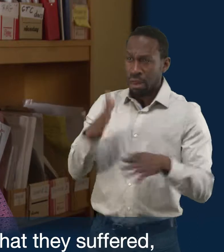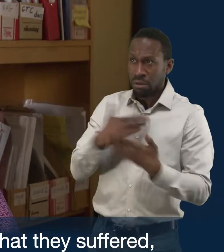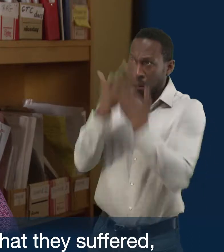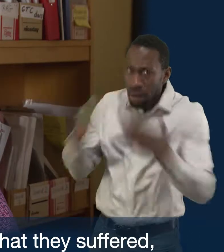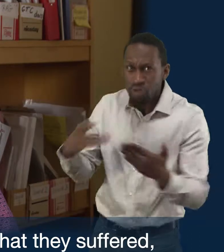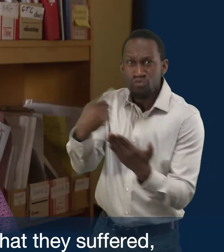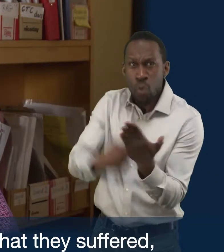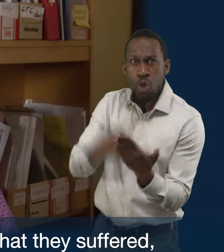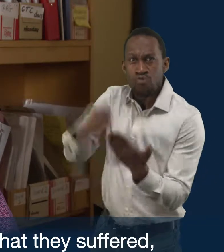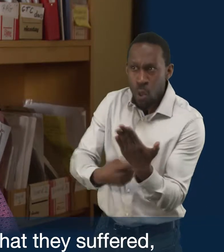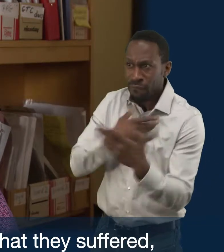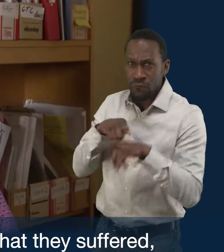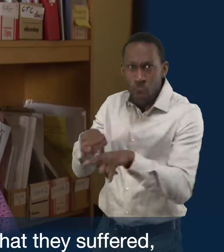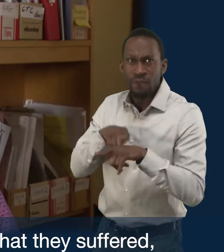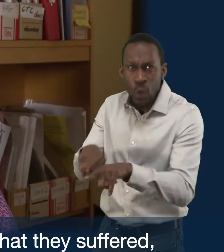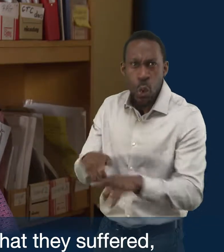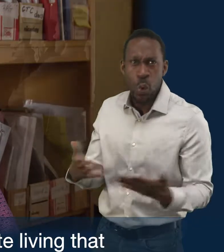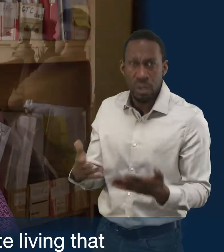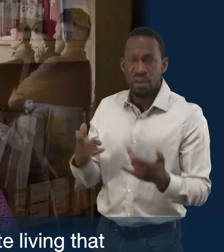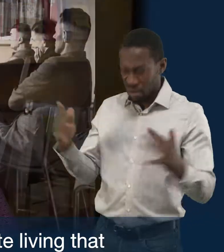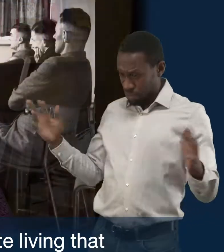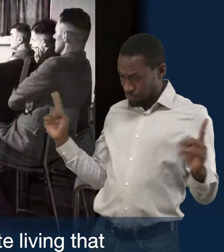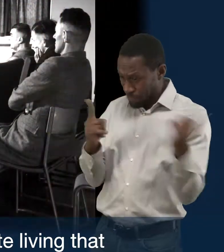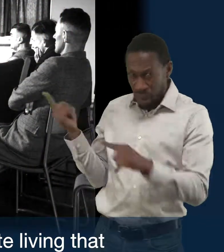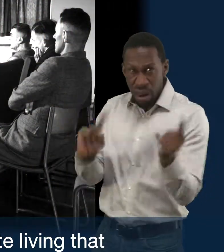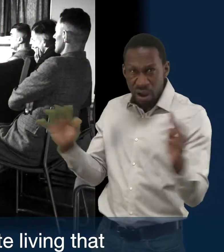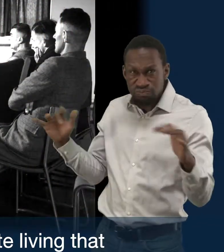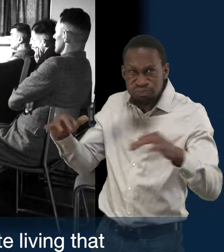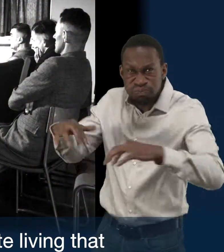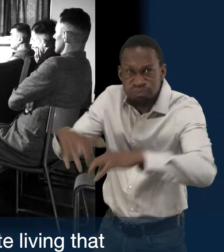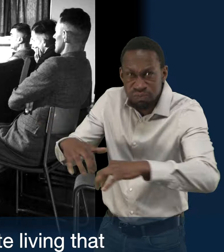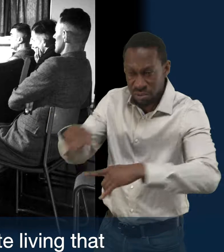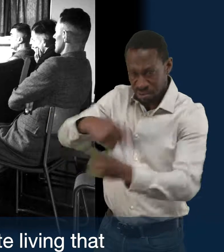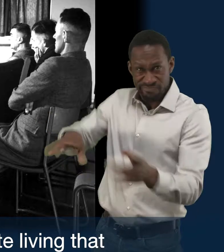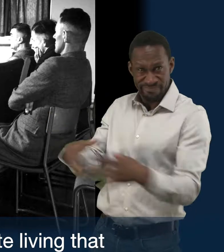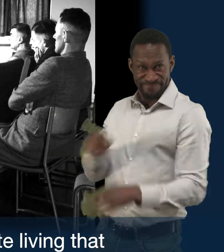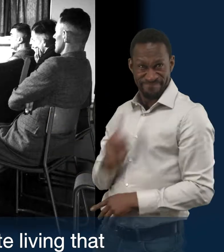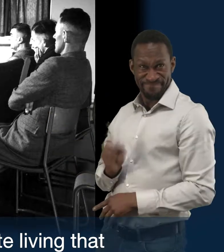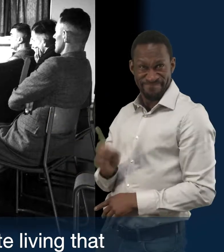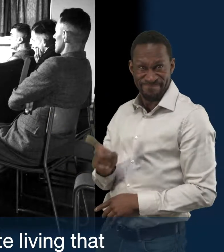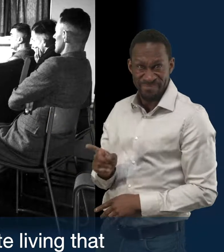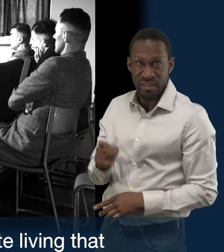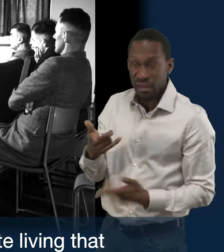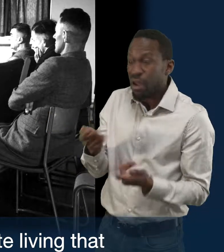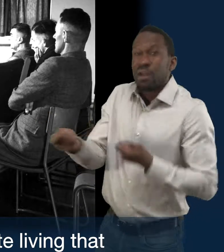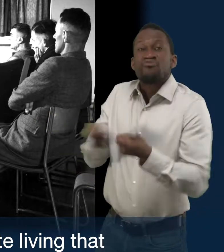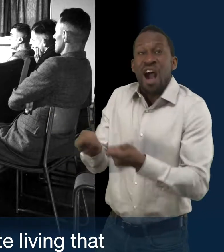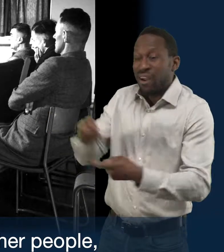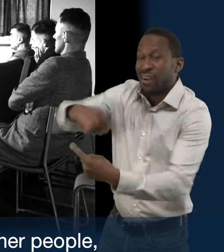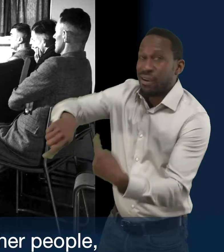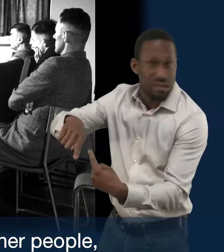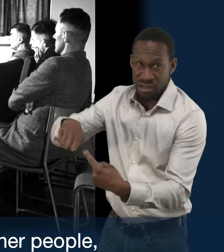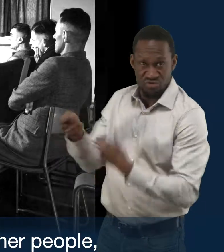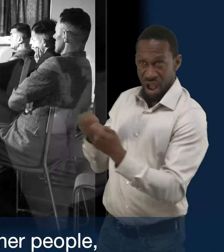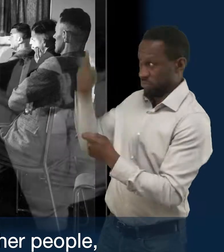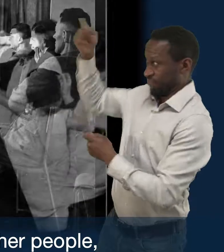the rules that they had to follow, basically the congregate living that they were part of,